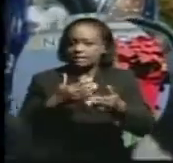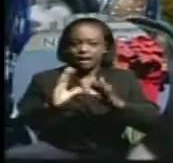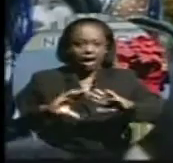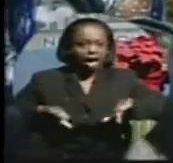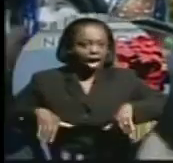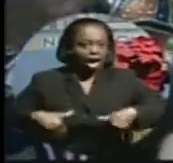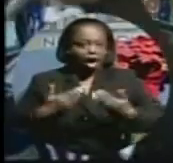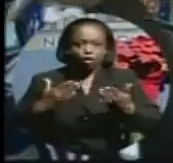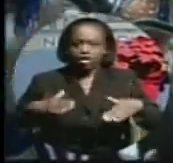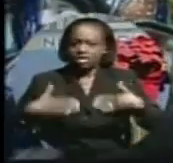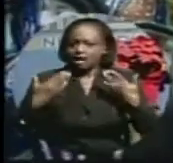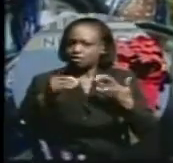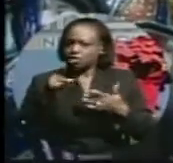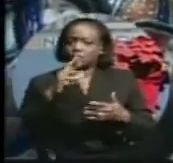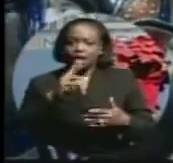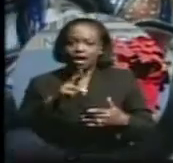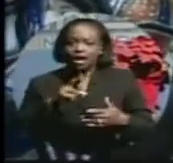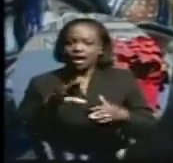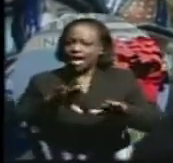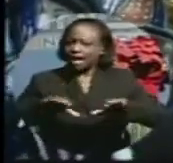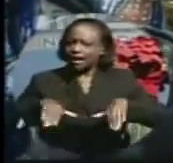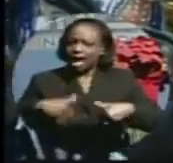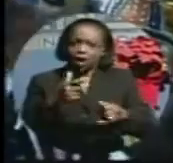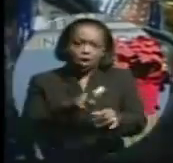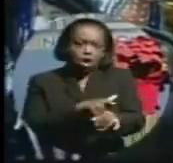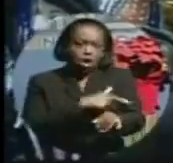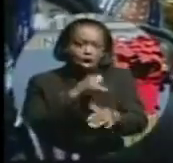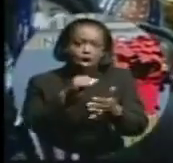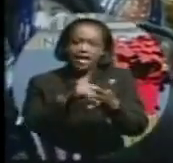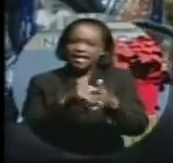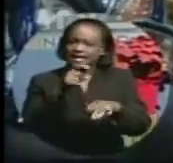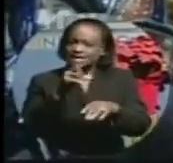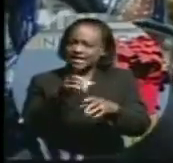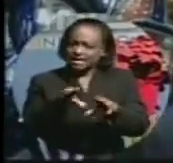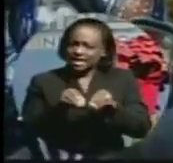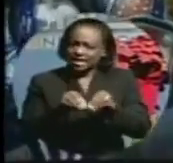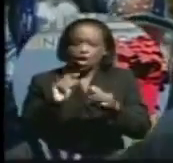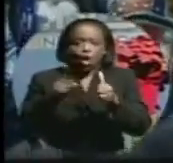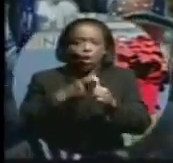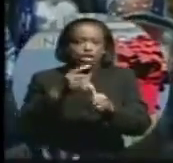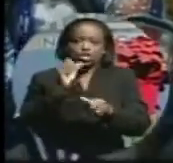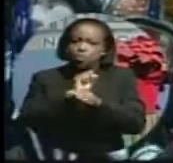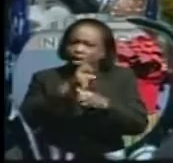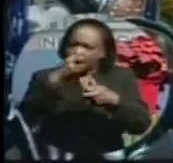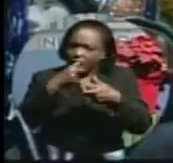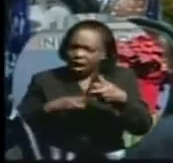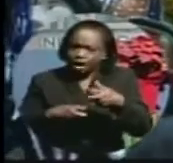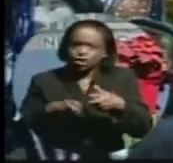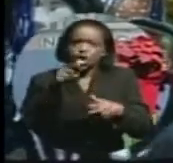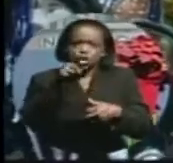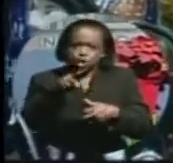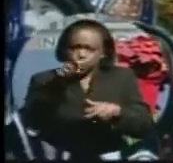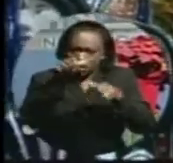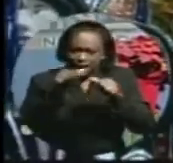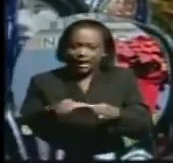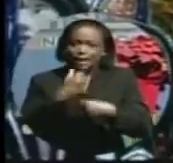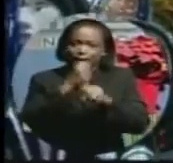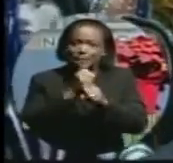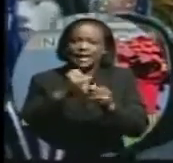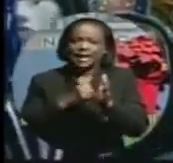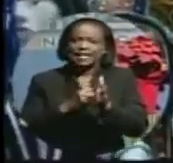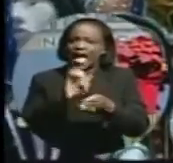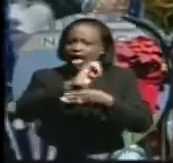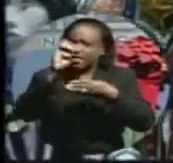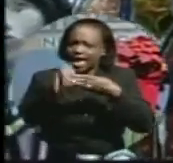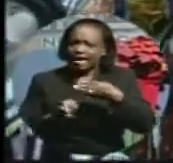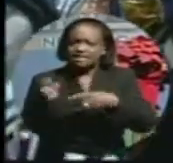matter how long it takes, once you motivate yourself and once you work hard, you can achieve anything. At the end of the day, like I say, let it be.